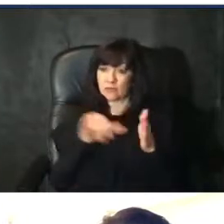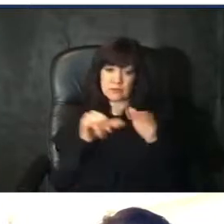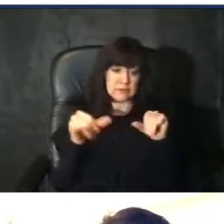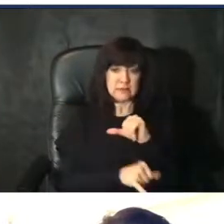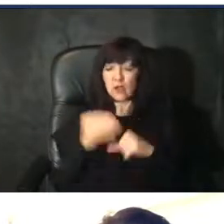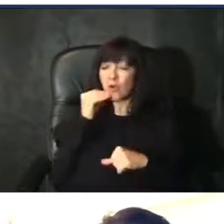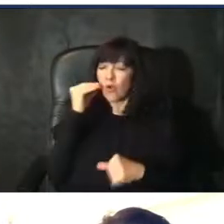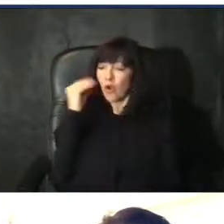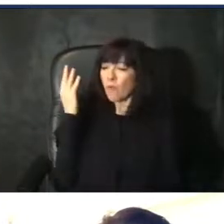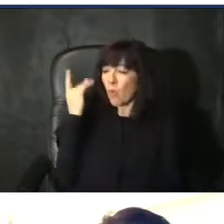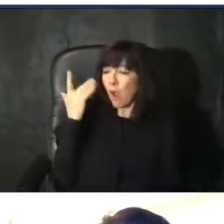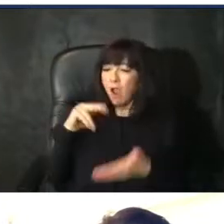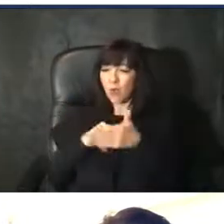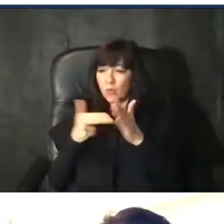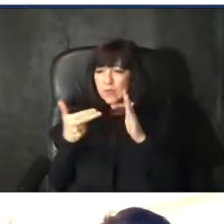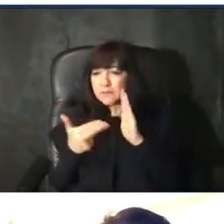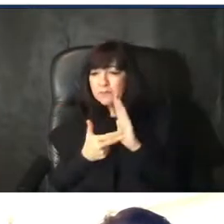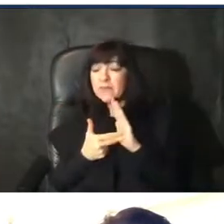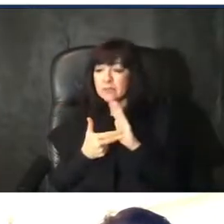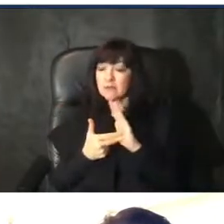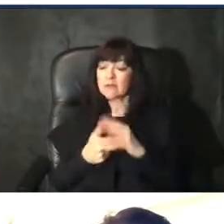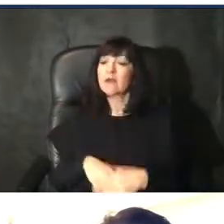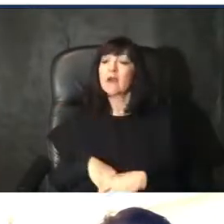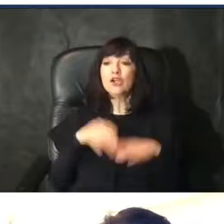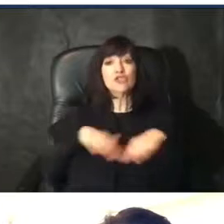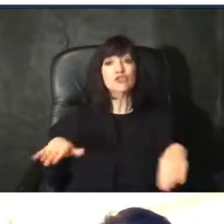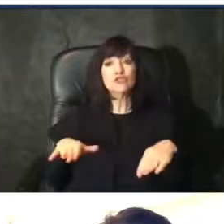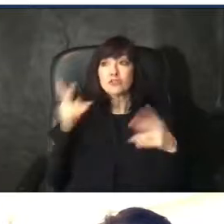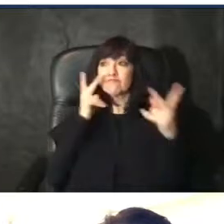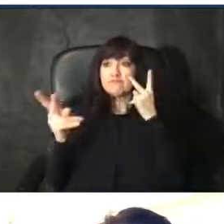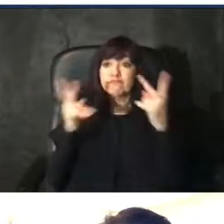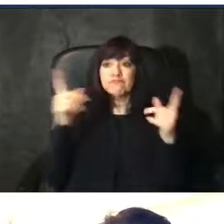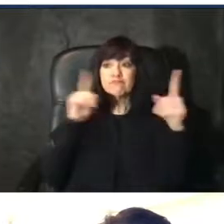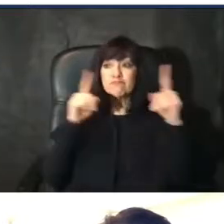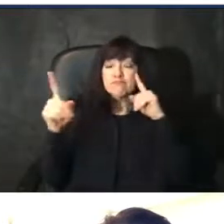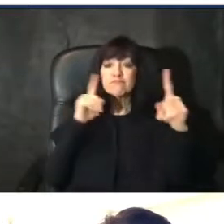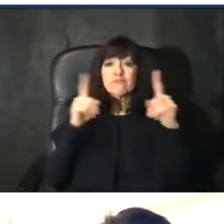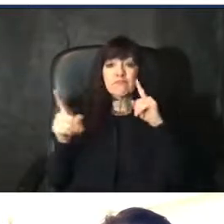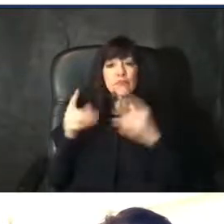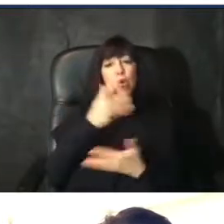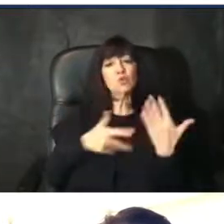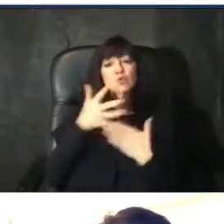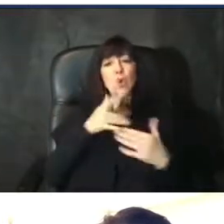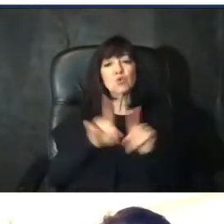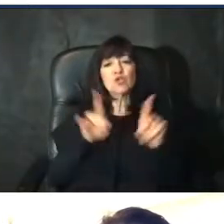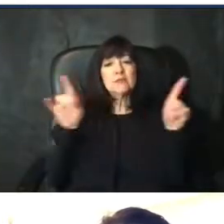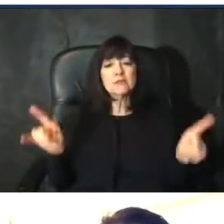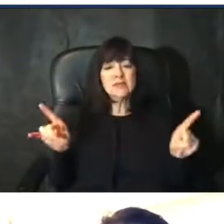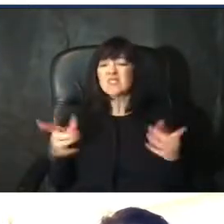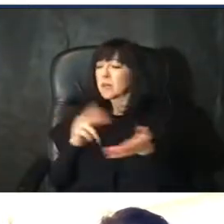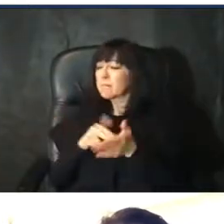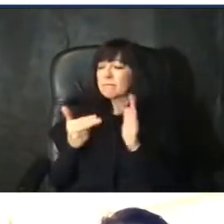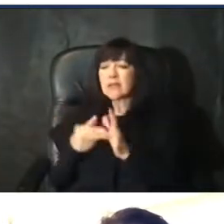socially distancing. Kids will find out as much as they can from unreliable resources if they have